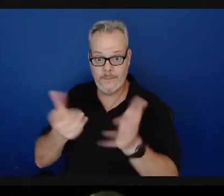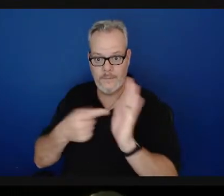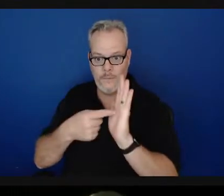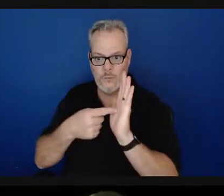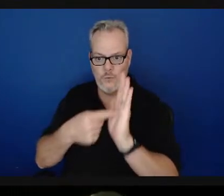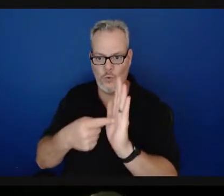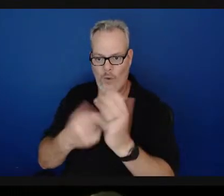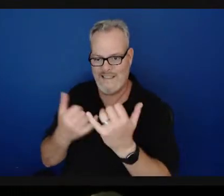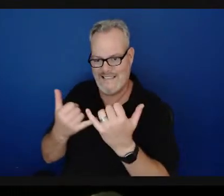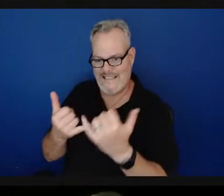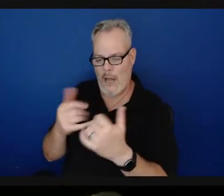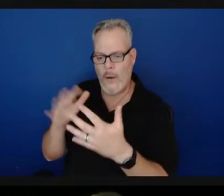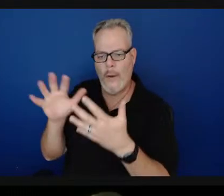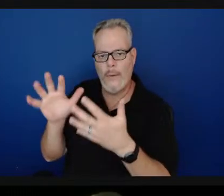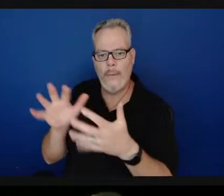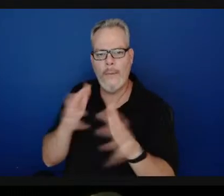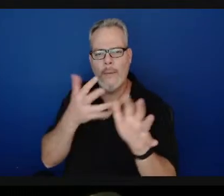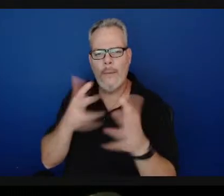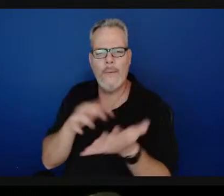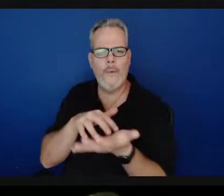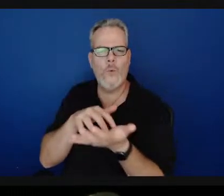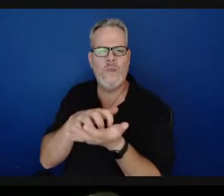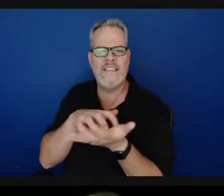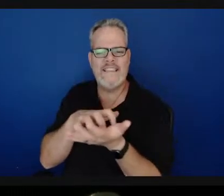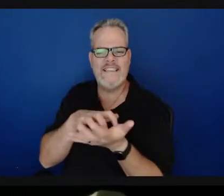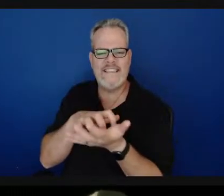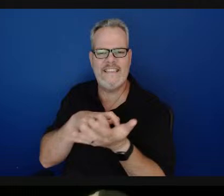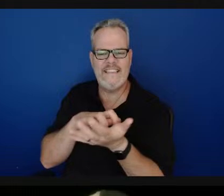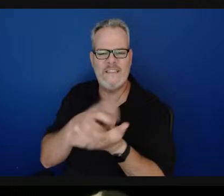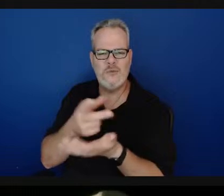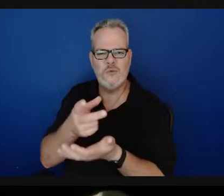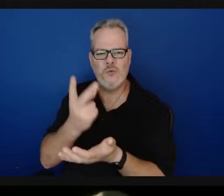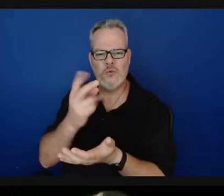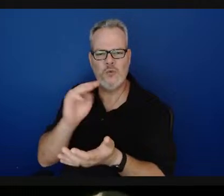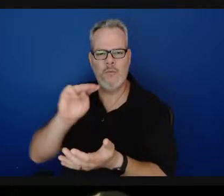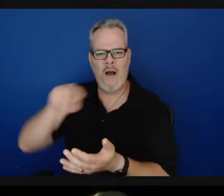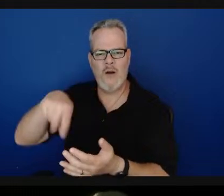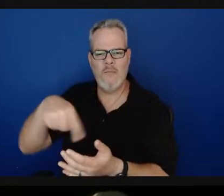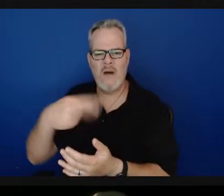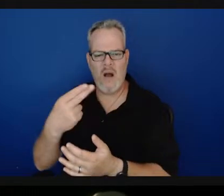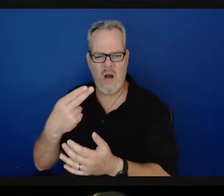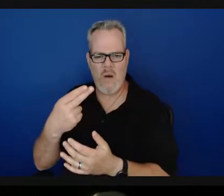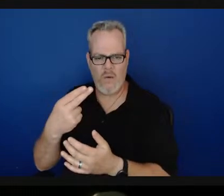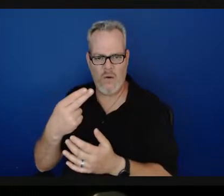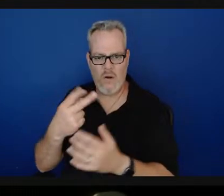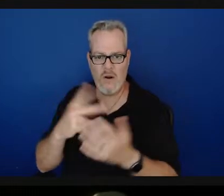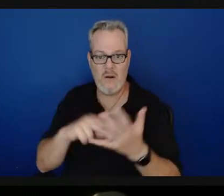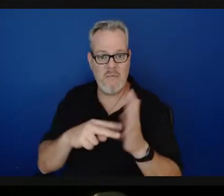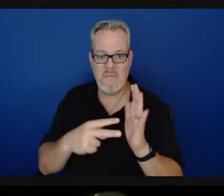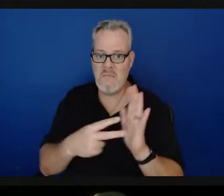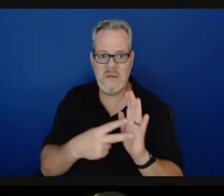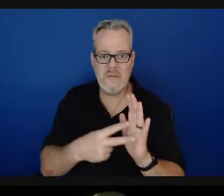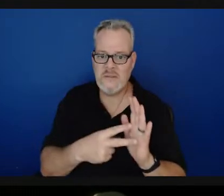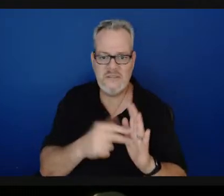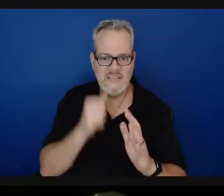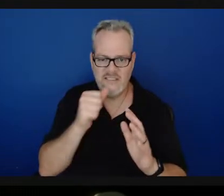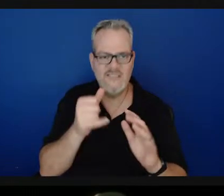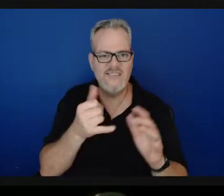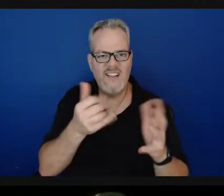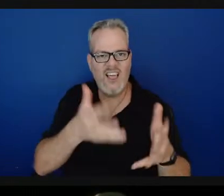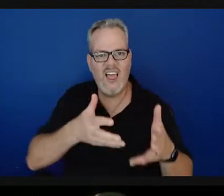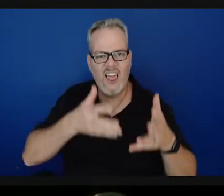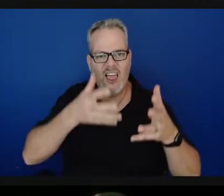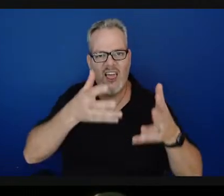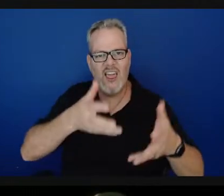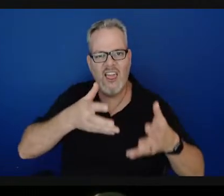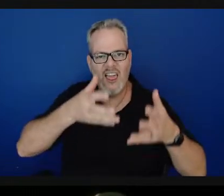2-mile-an-hour winds, so very weak winds, and that would put a lot of the volcanic emissions kind of sitting in this